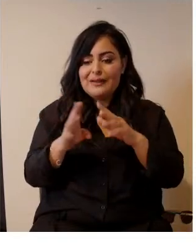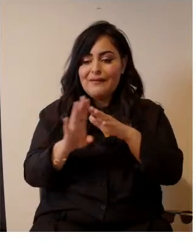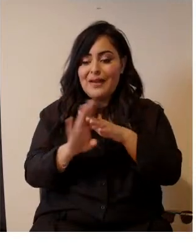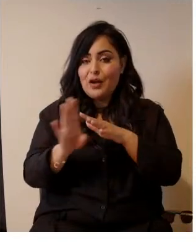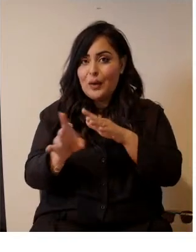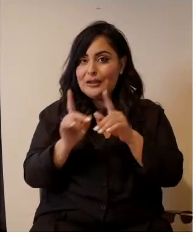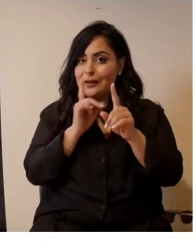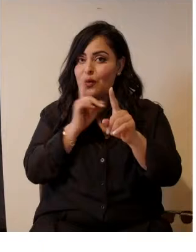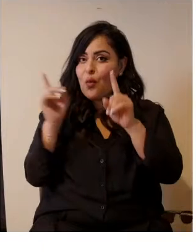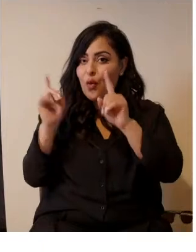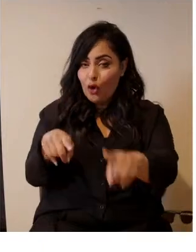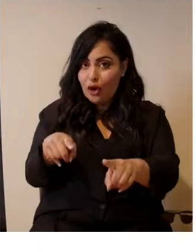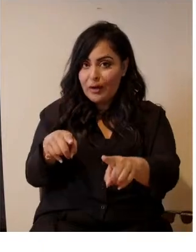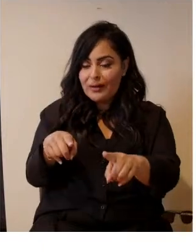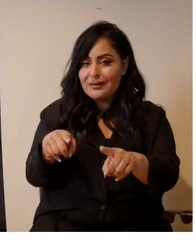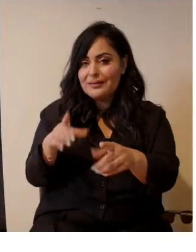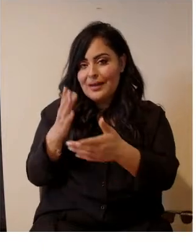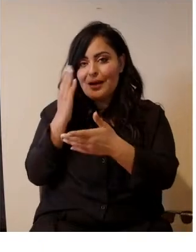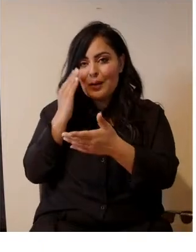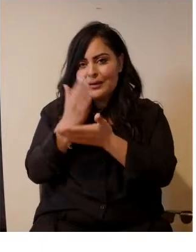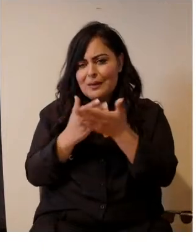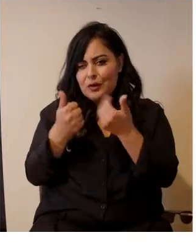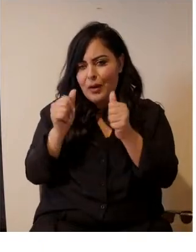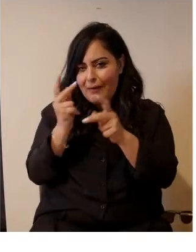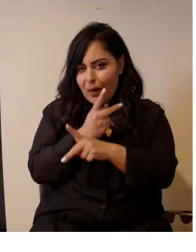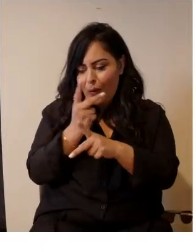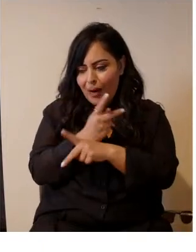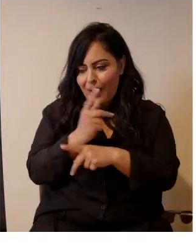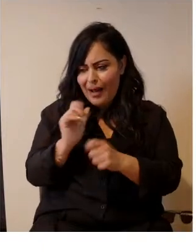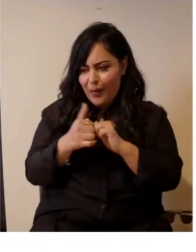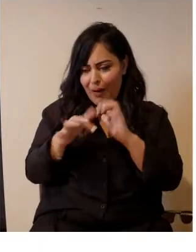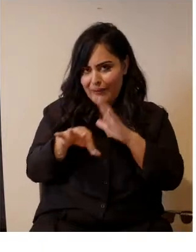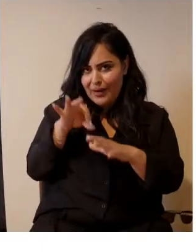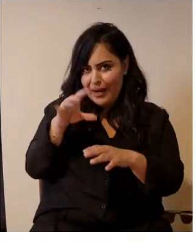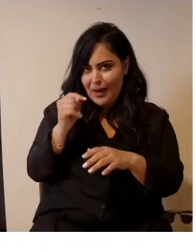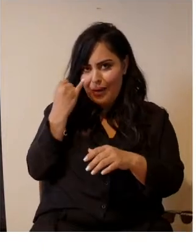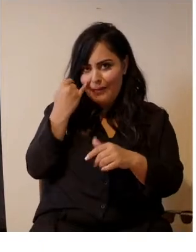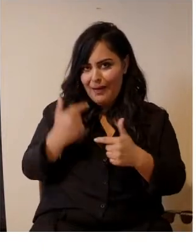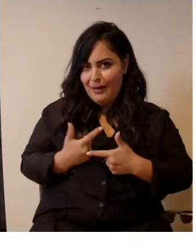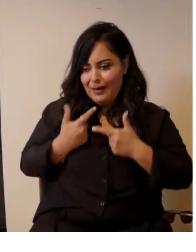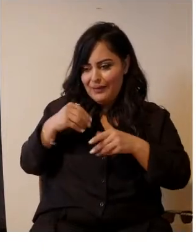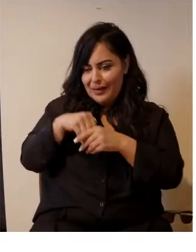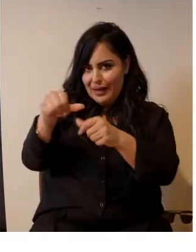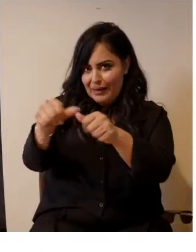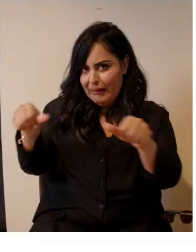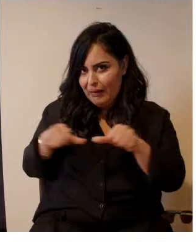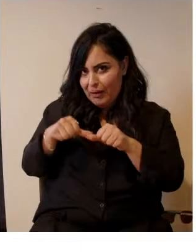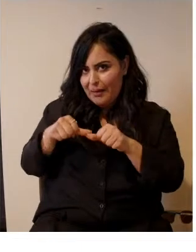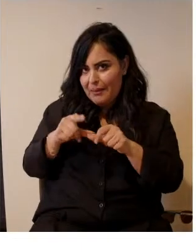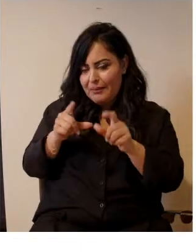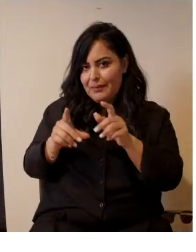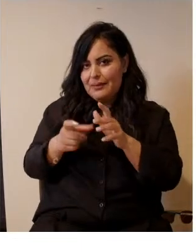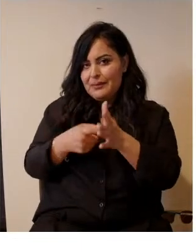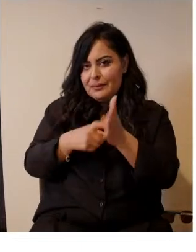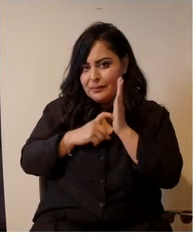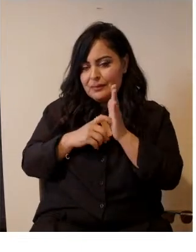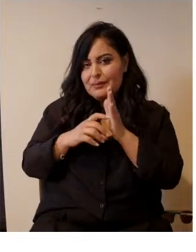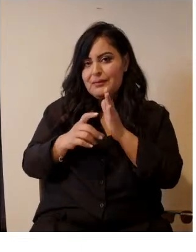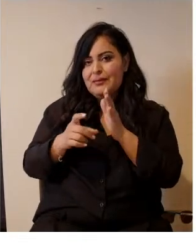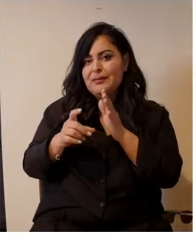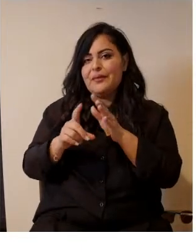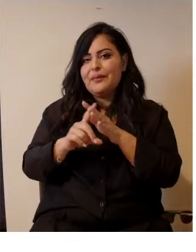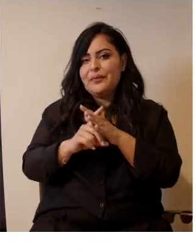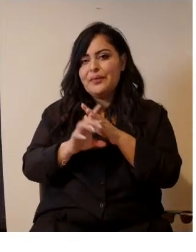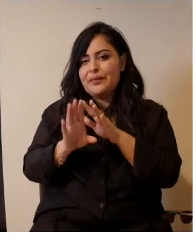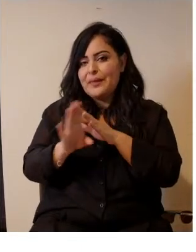area. Now, I know some people may be trying to figure out how you can find out if you are in a mandatory evacuation area.